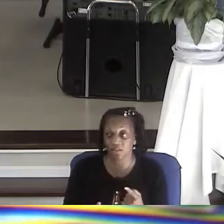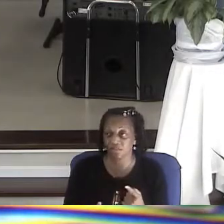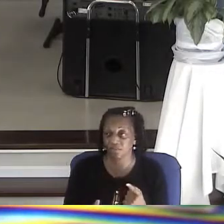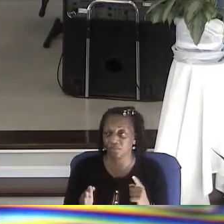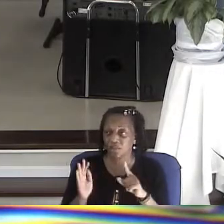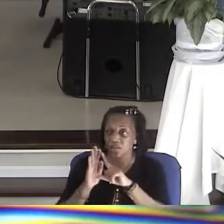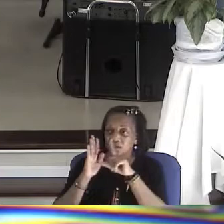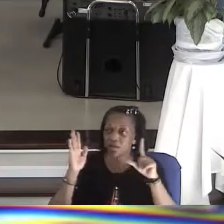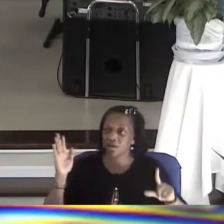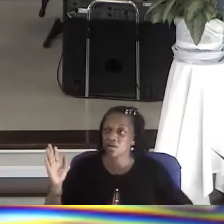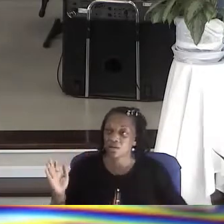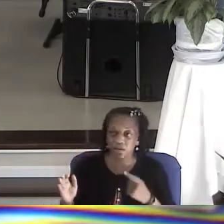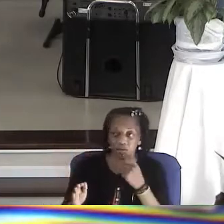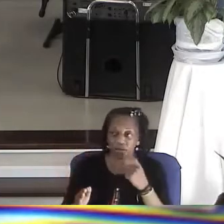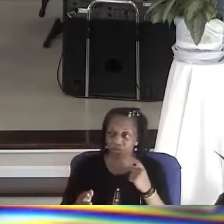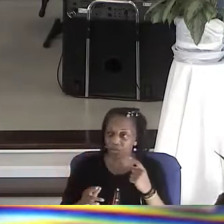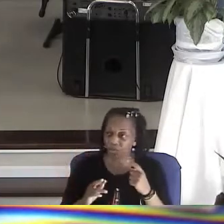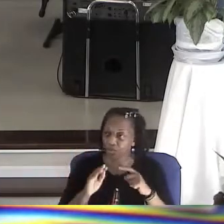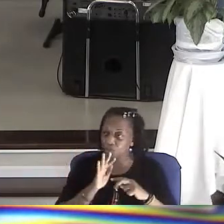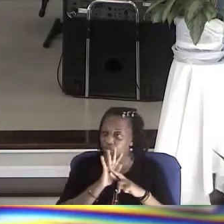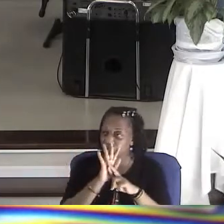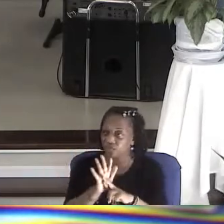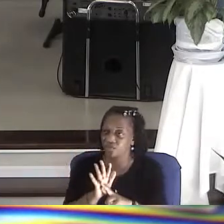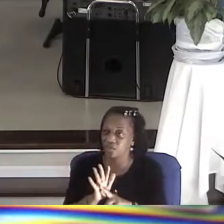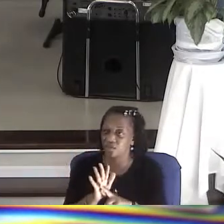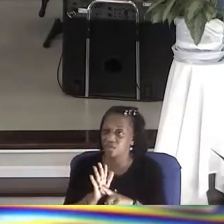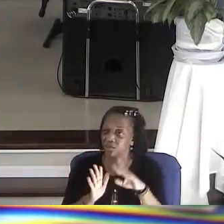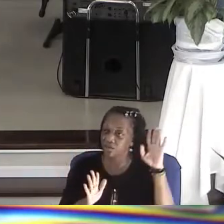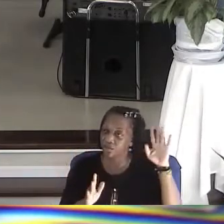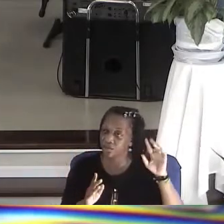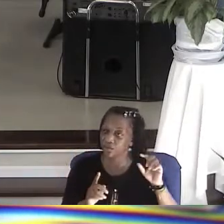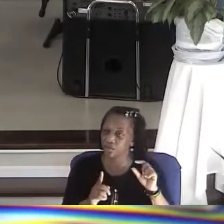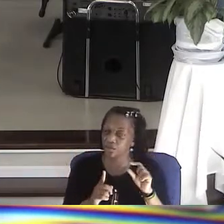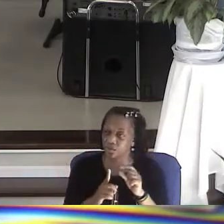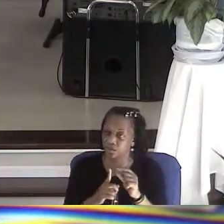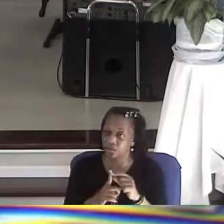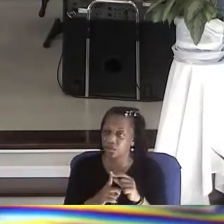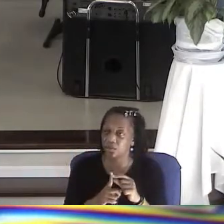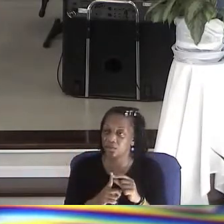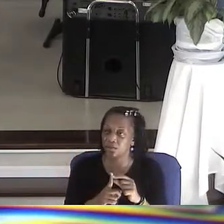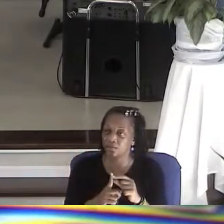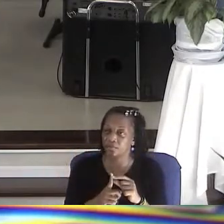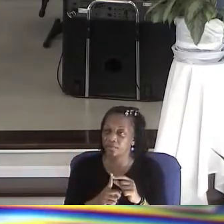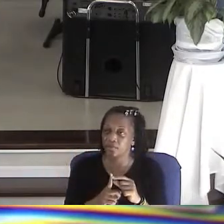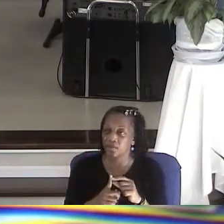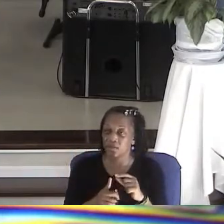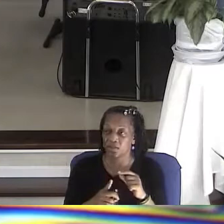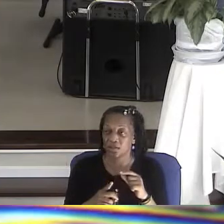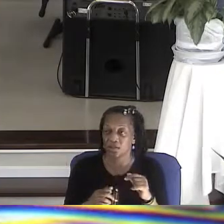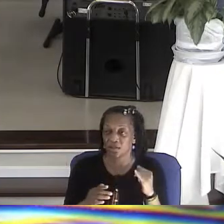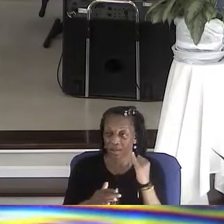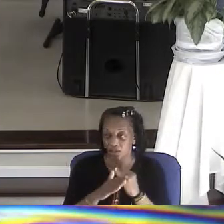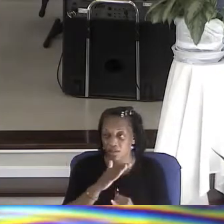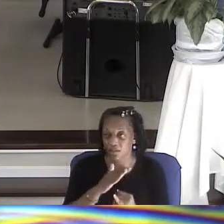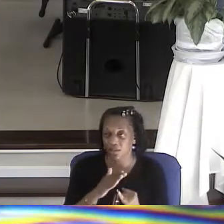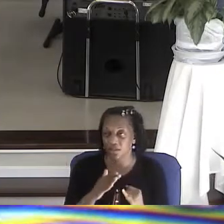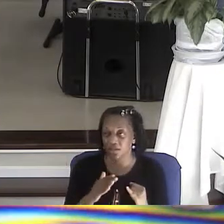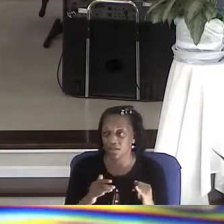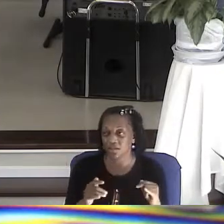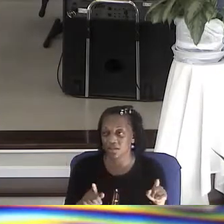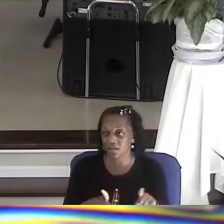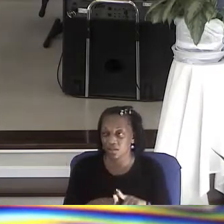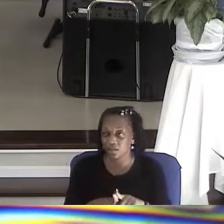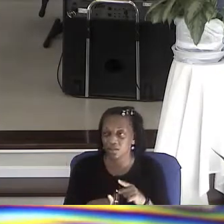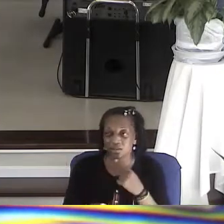his powerful arm?" But the people could not believe, for as Isaiah also said, "The Lord has blinded their